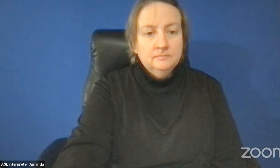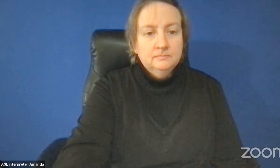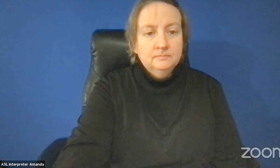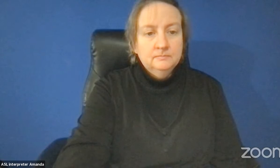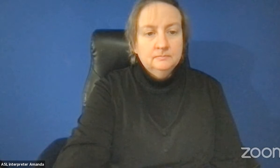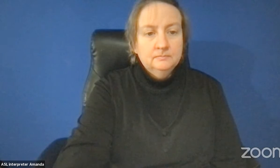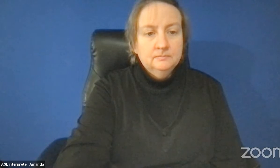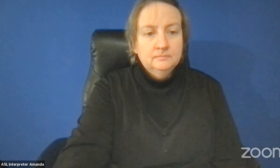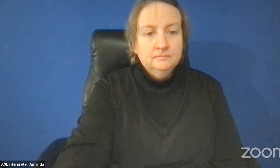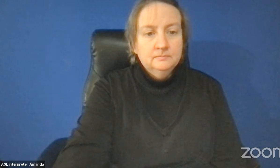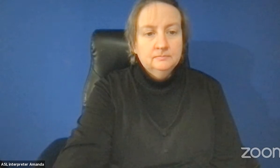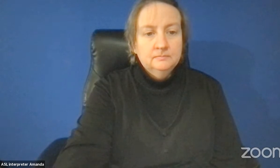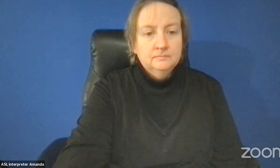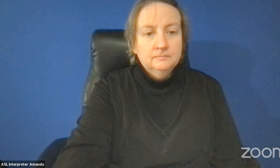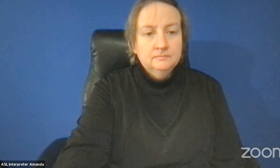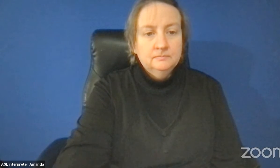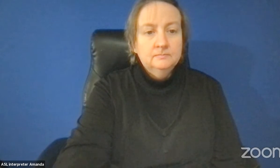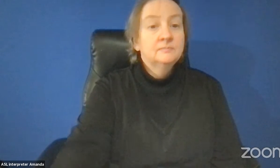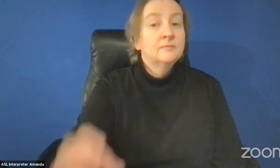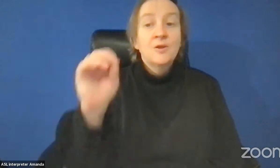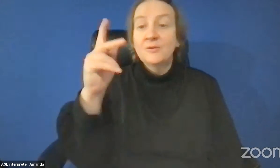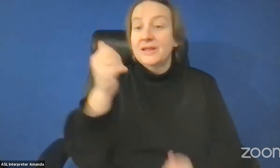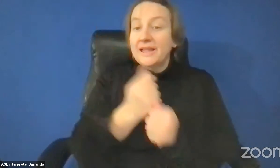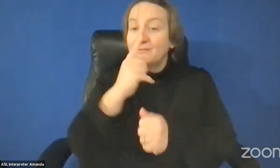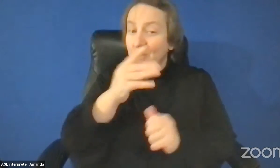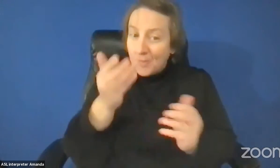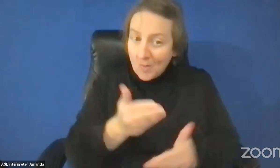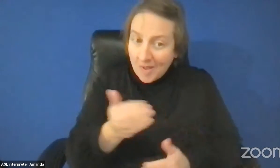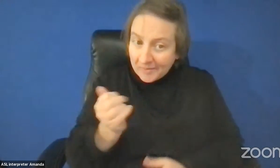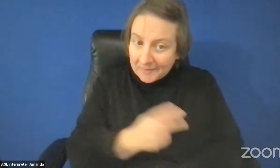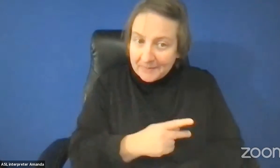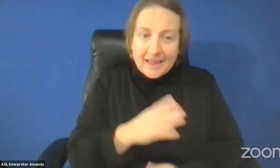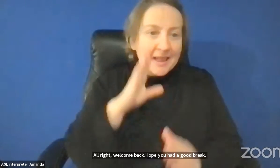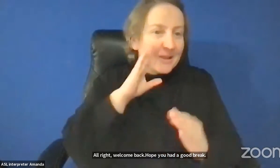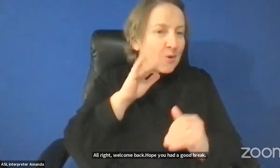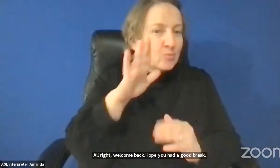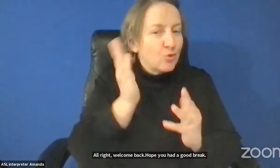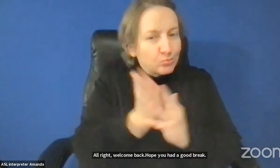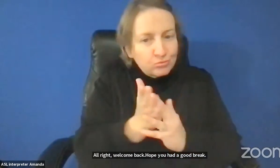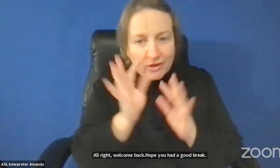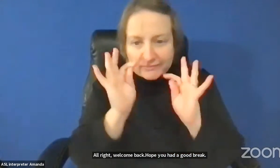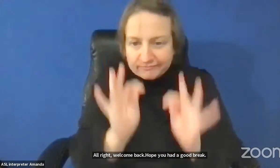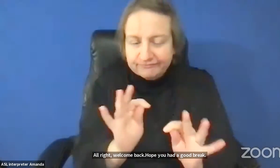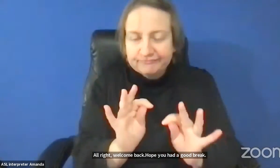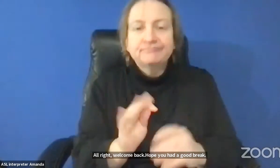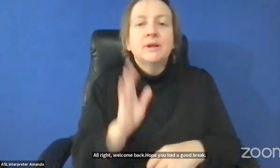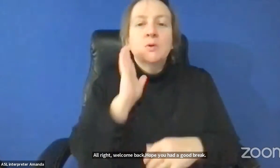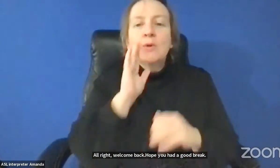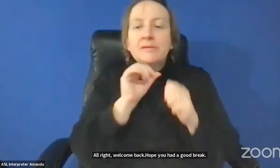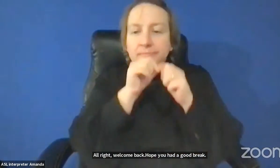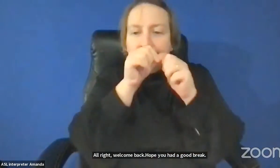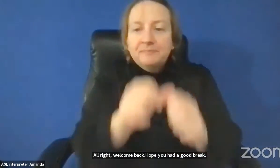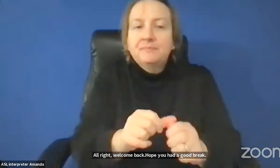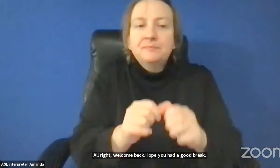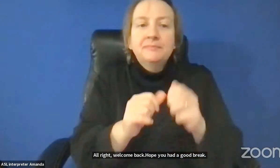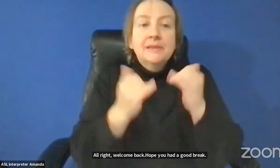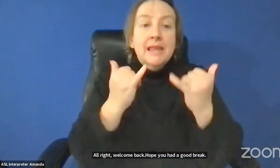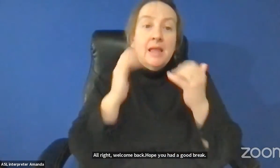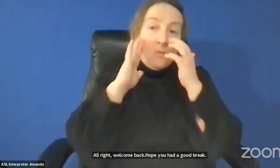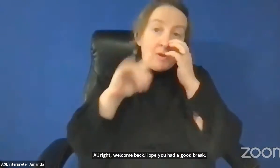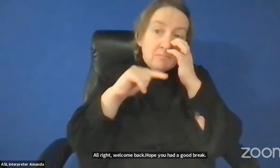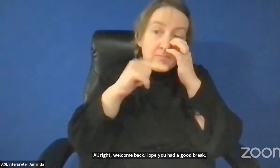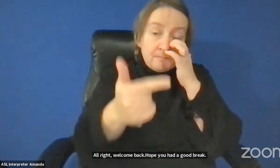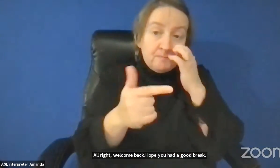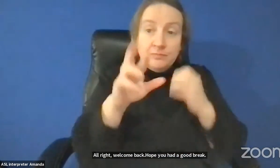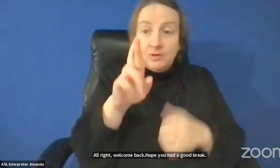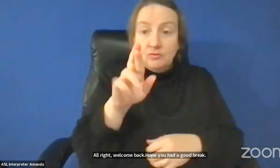All right, everybody, welcome back. Hope you had a good break. We're going to continue. I'd like to hand it over next to